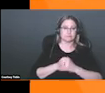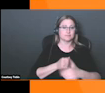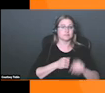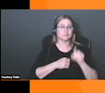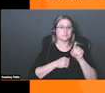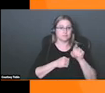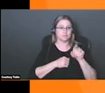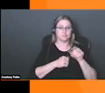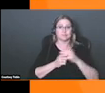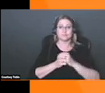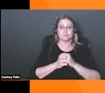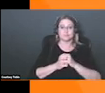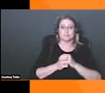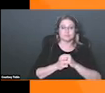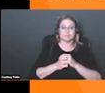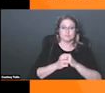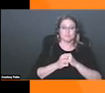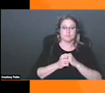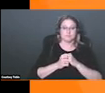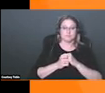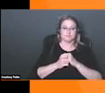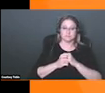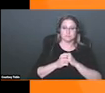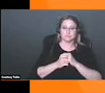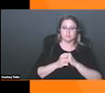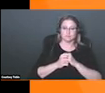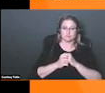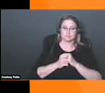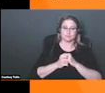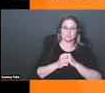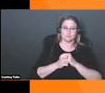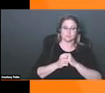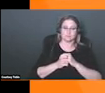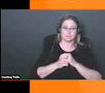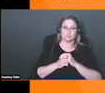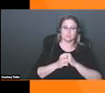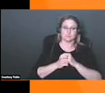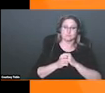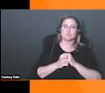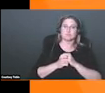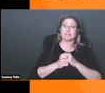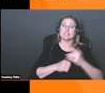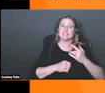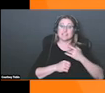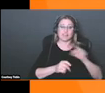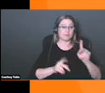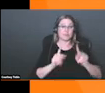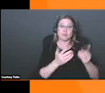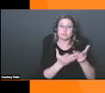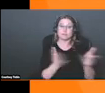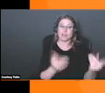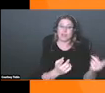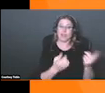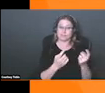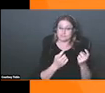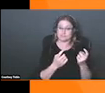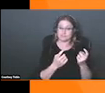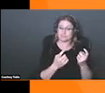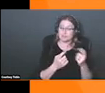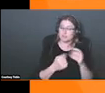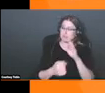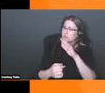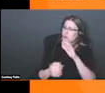Considerations, and this is a question that I often get asked is, should I include extra